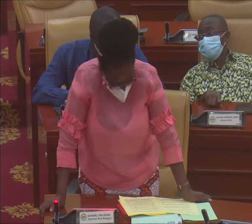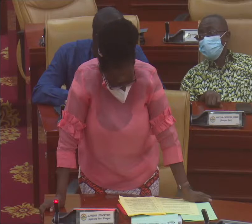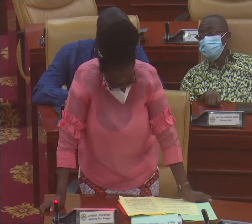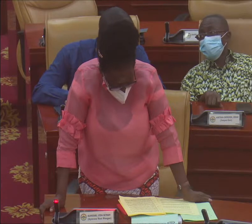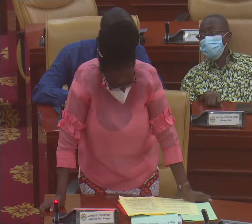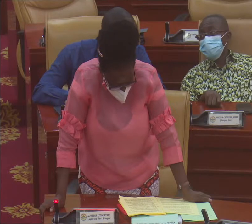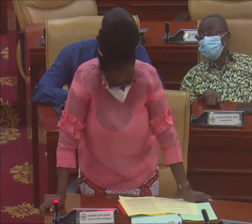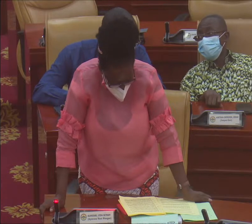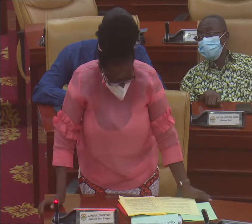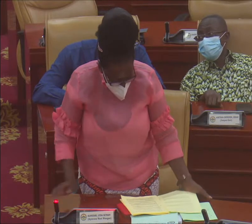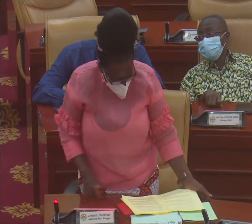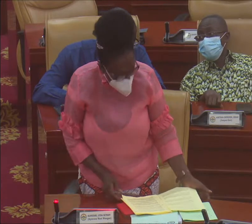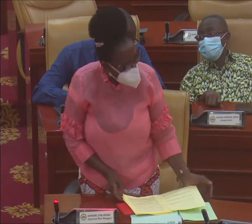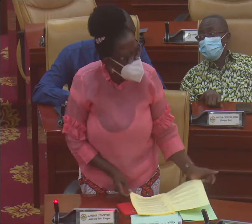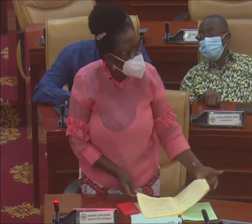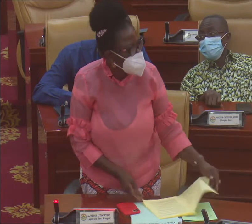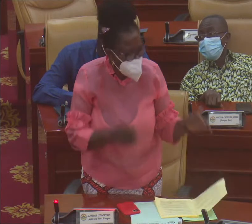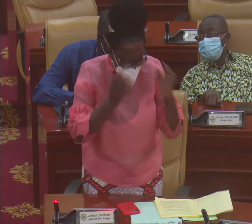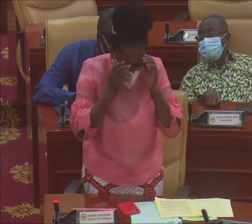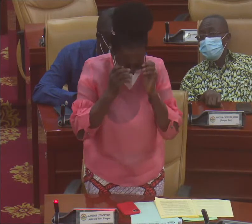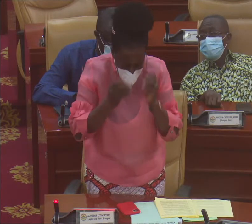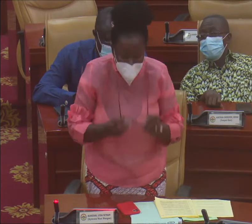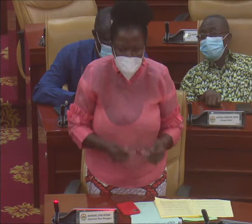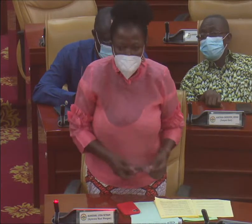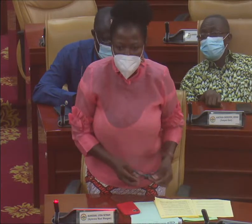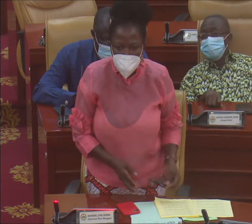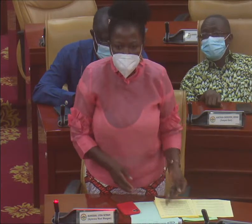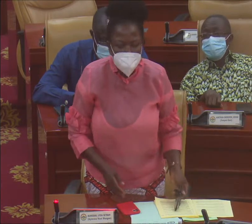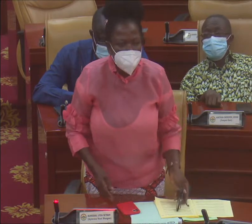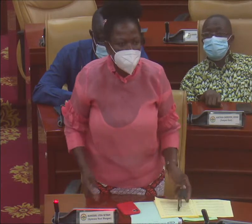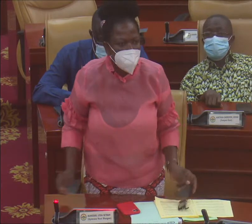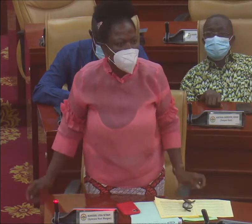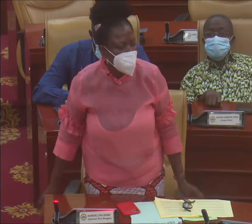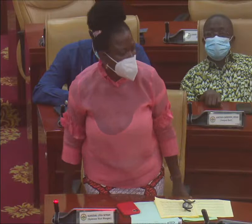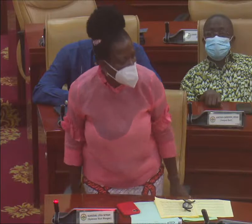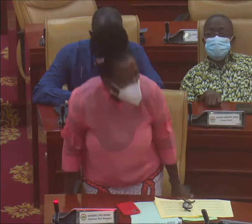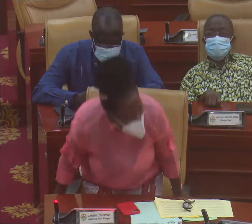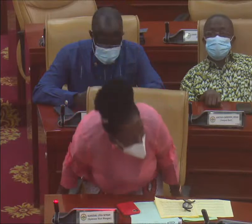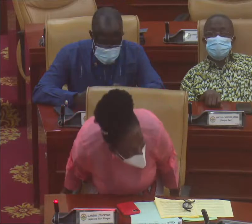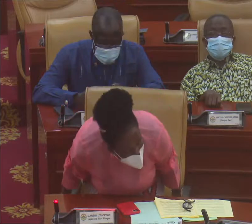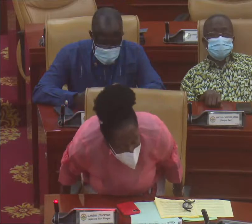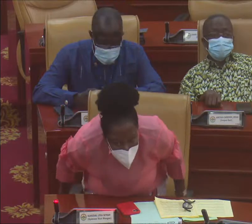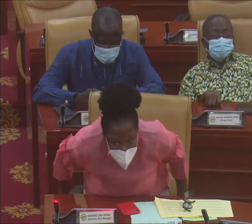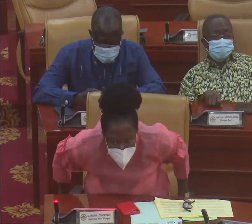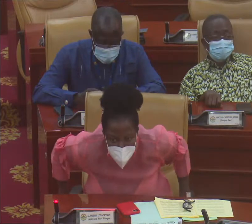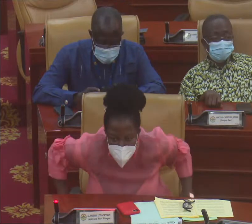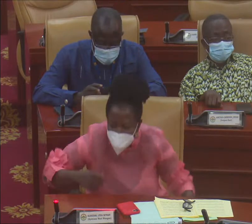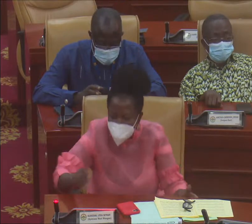a sports center in the Isawam Adredri constituency.